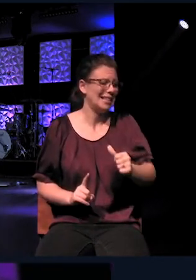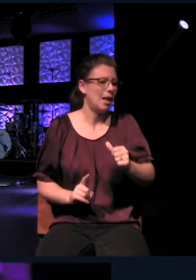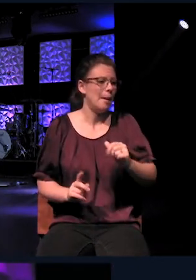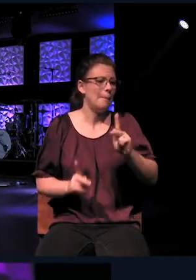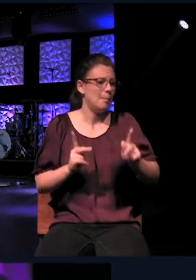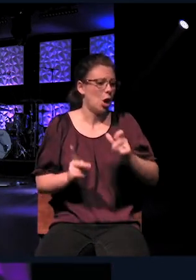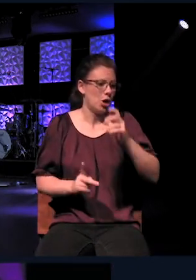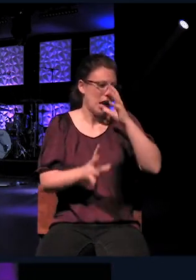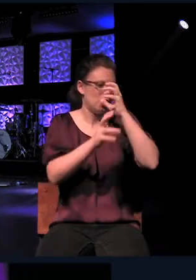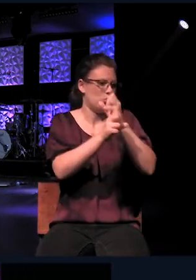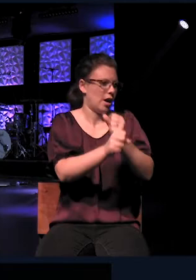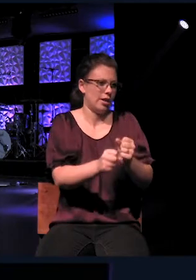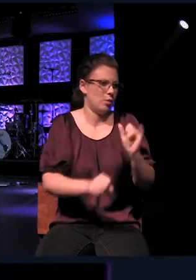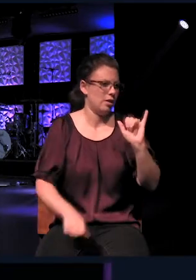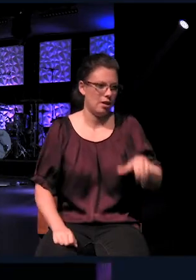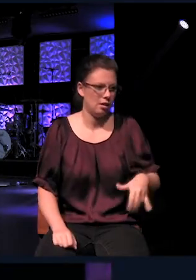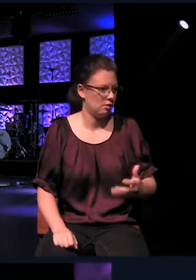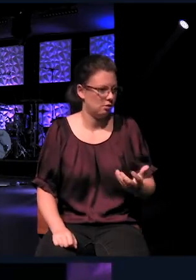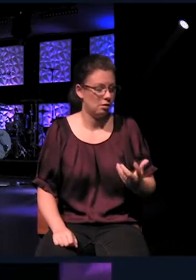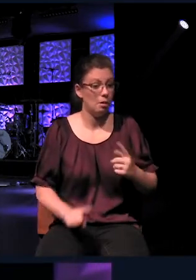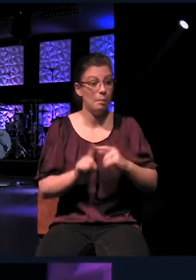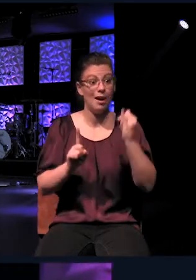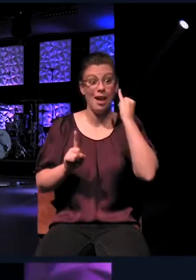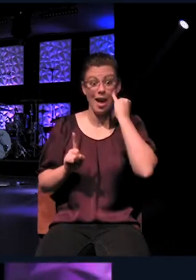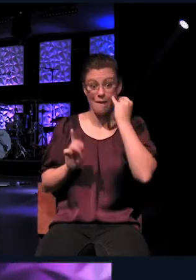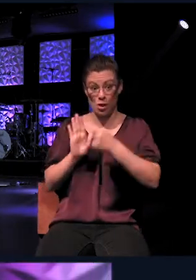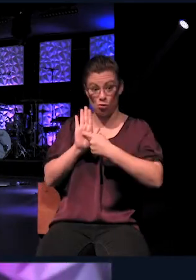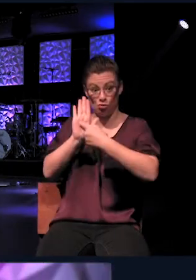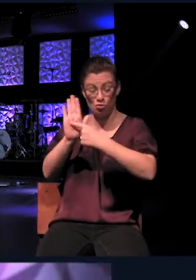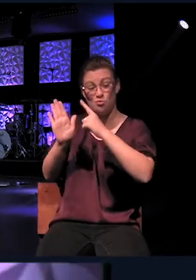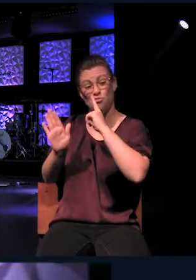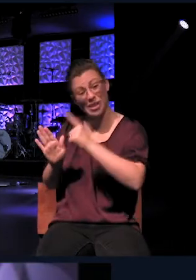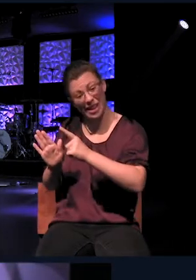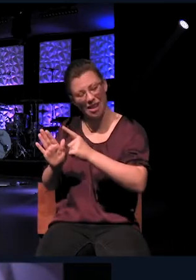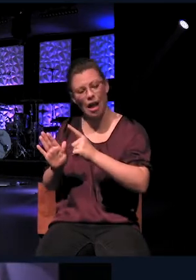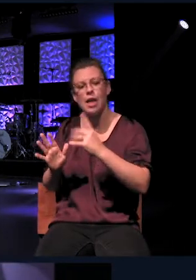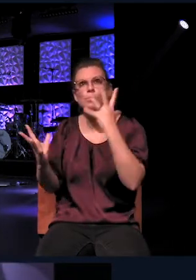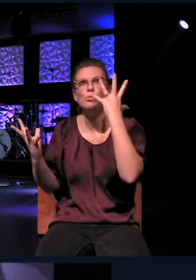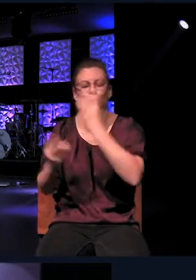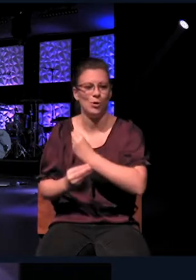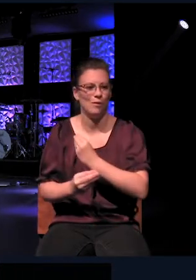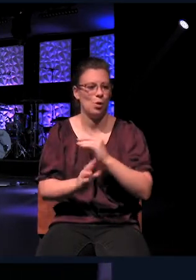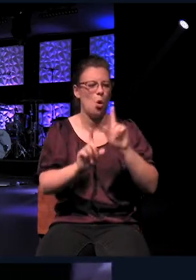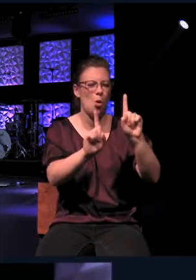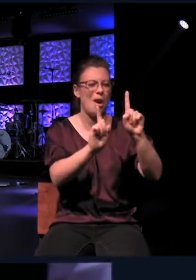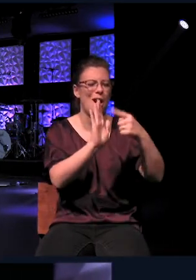it's genuine, it's very attractive. Let me show you what I mean. Hold on 1 second, bear with me.